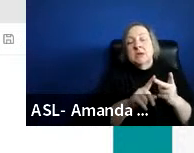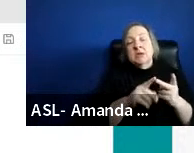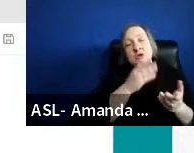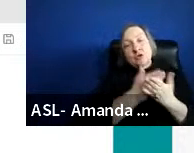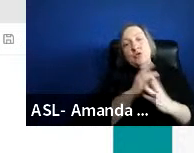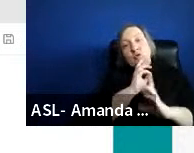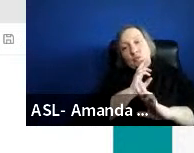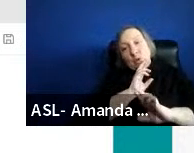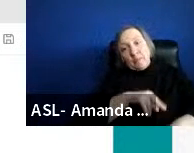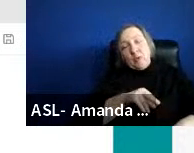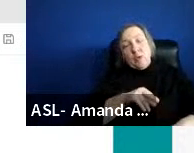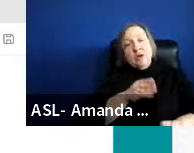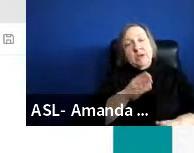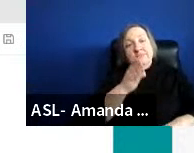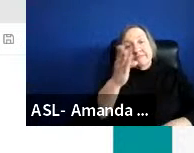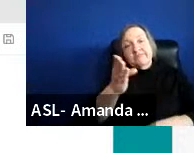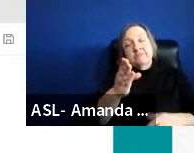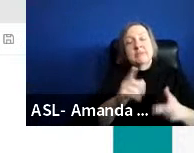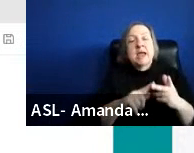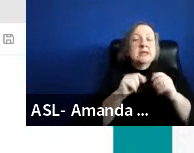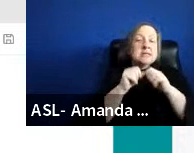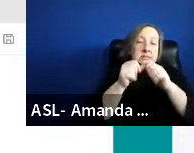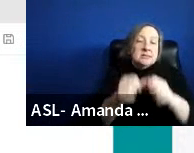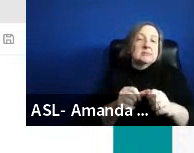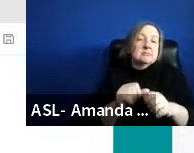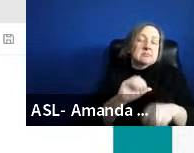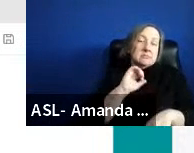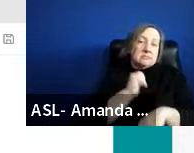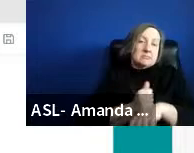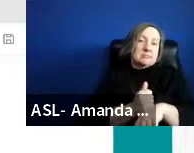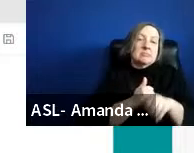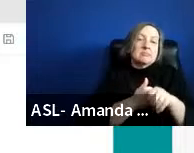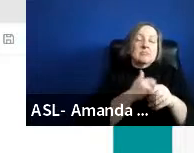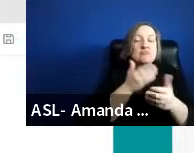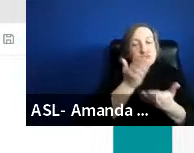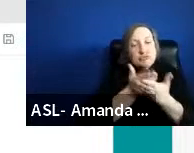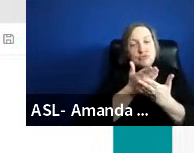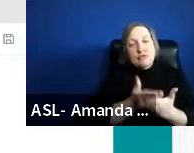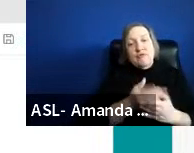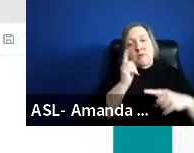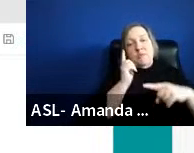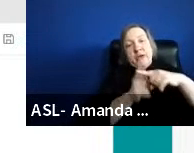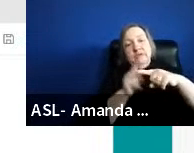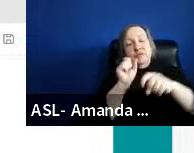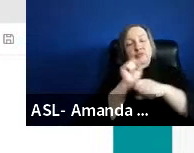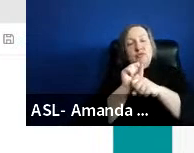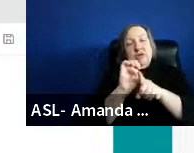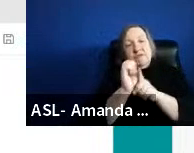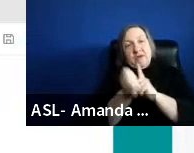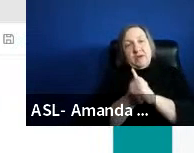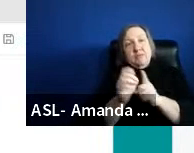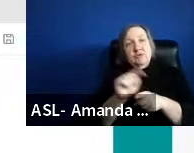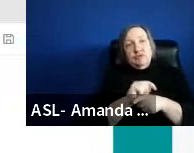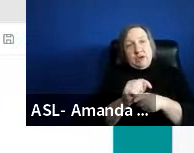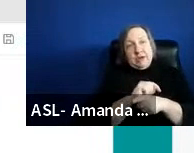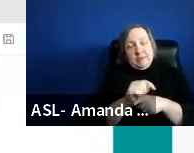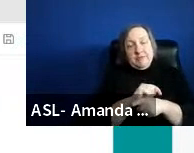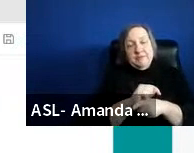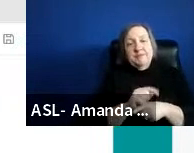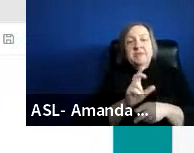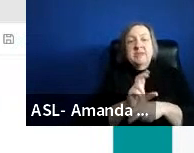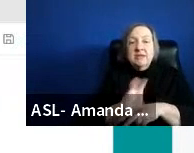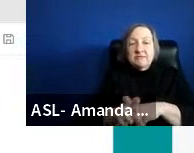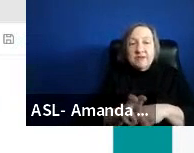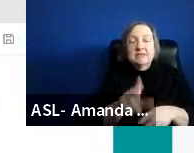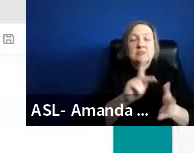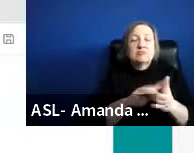reporting mechanisms, and a consistent implementation of proven positive work environment training. Invest in